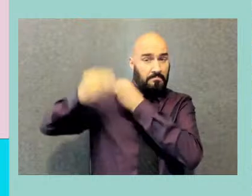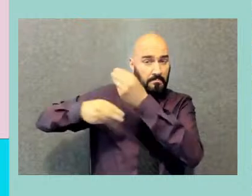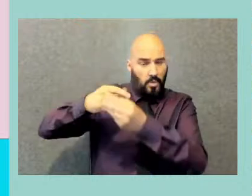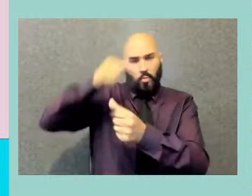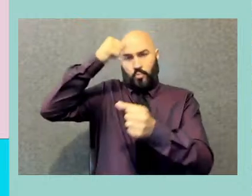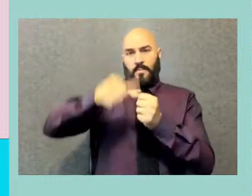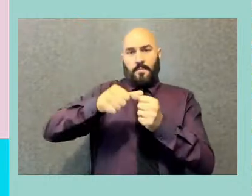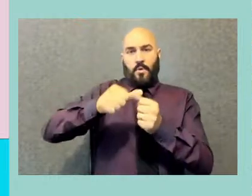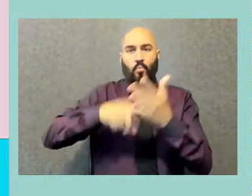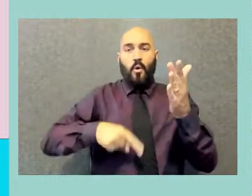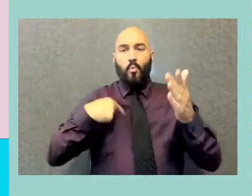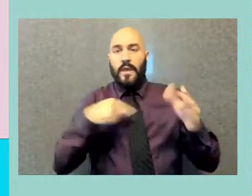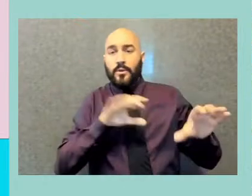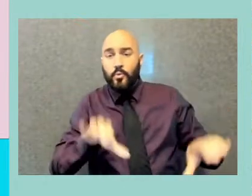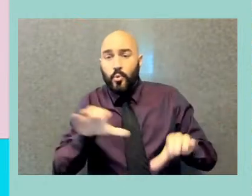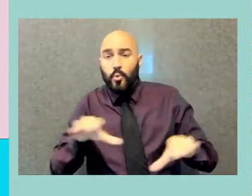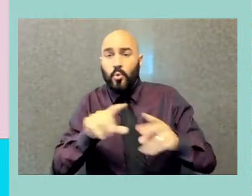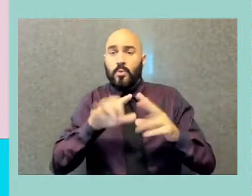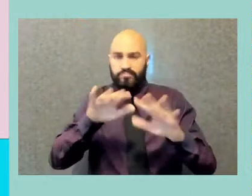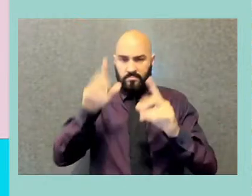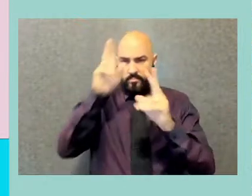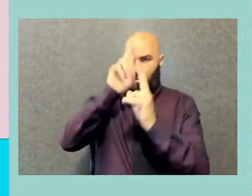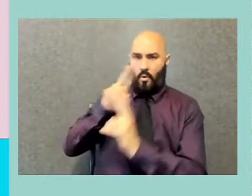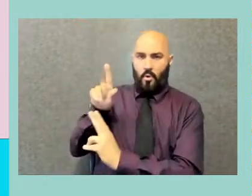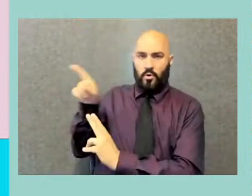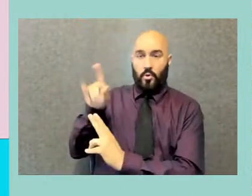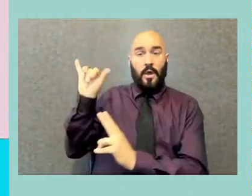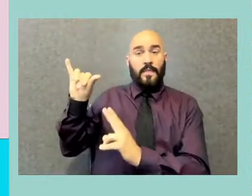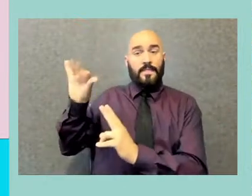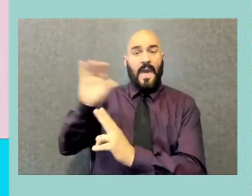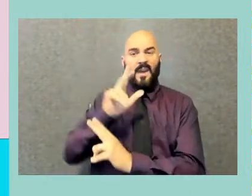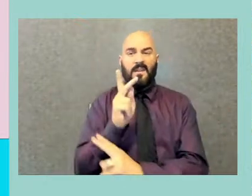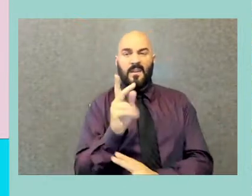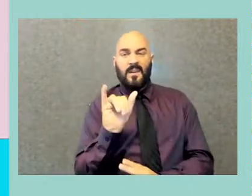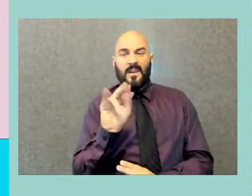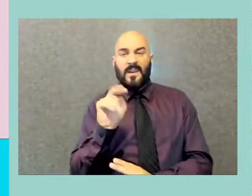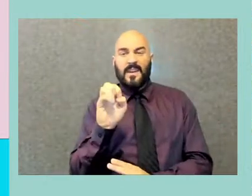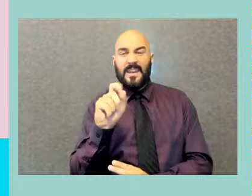E's kinetic energy forward through the coils of time.